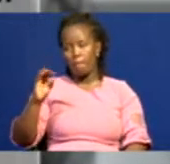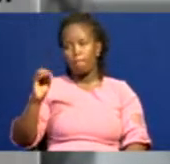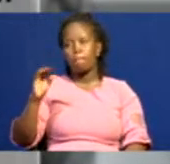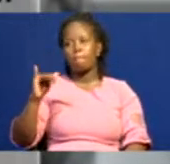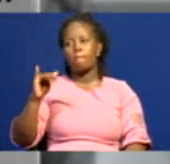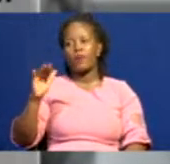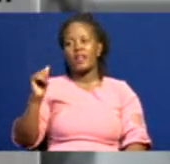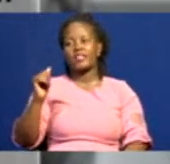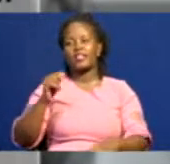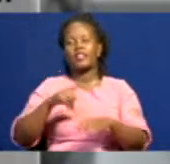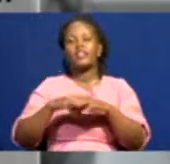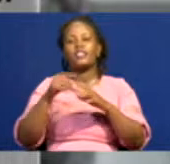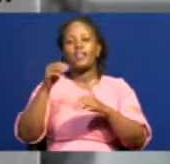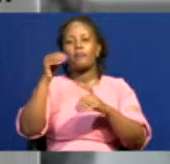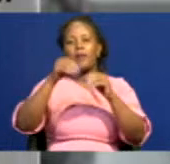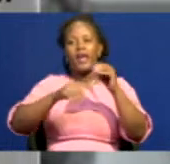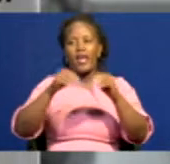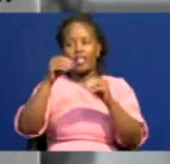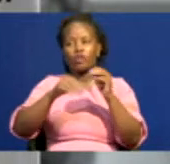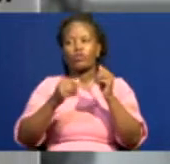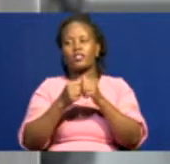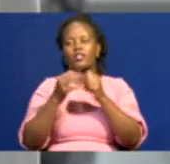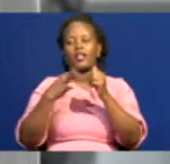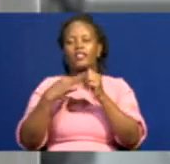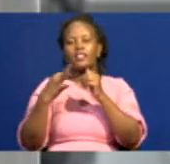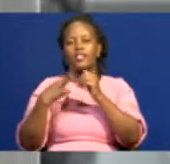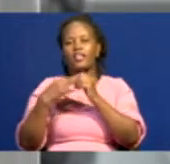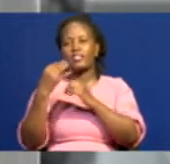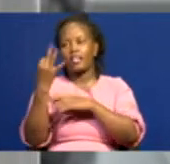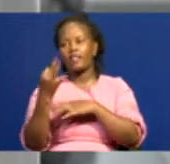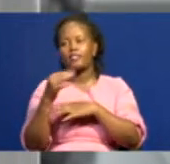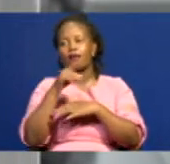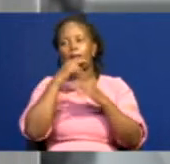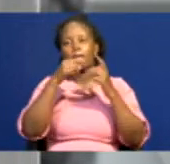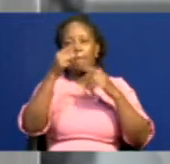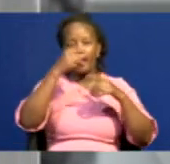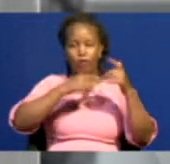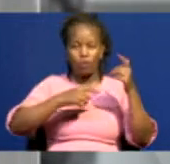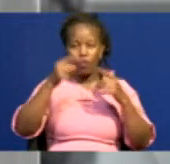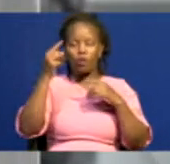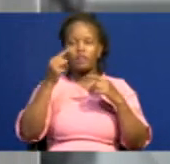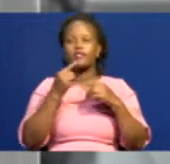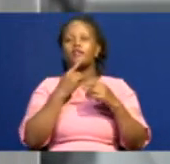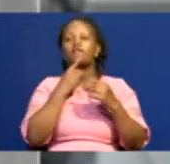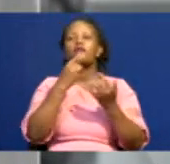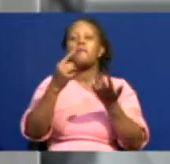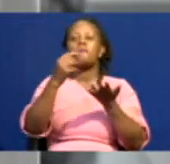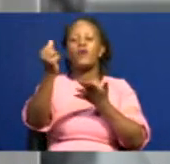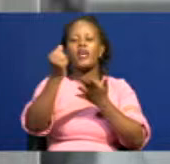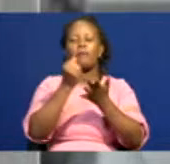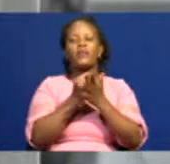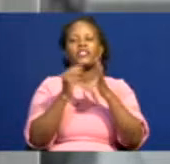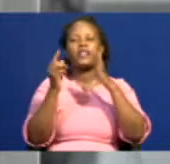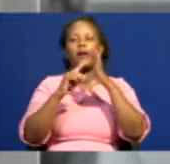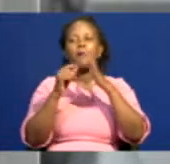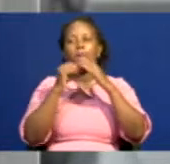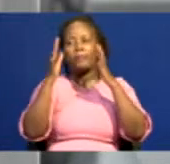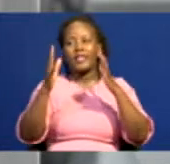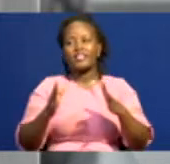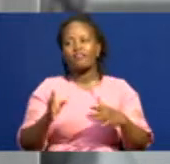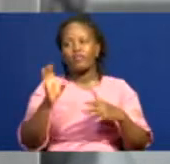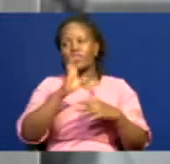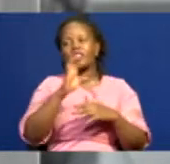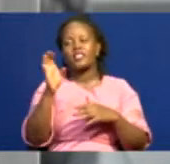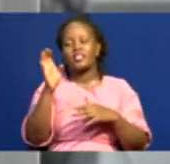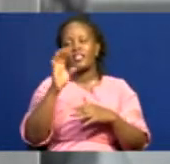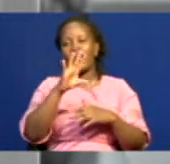elections, Nyakiamo won by a landslide. President Moi appointed him the Minister for East African Affairs. He